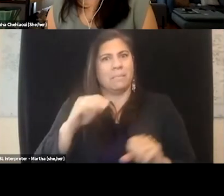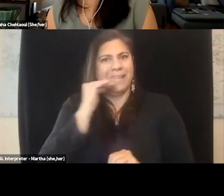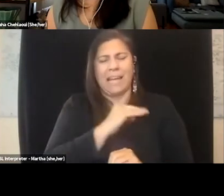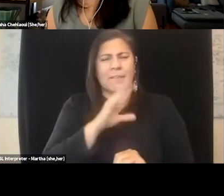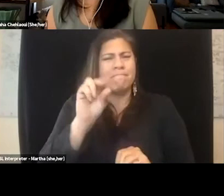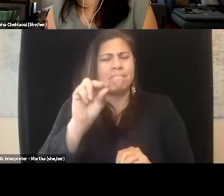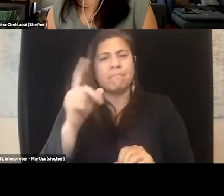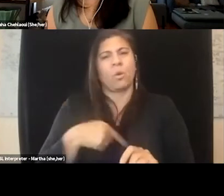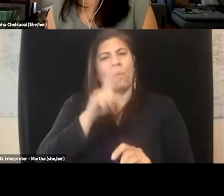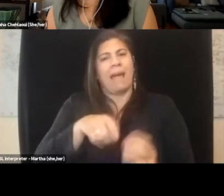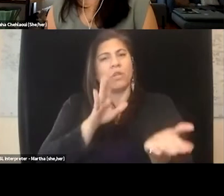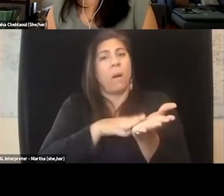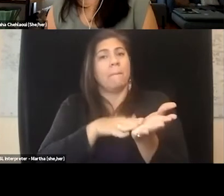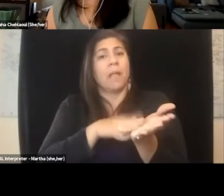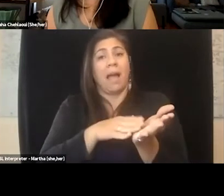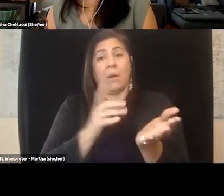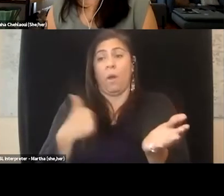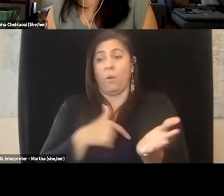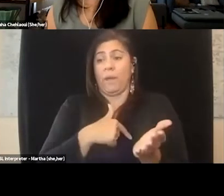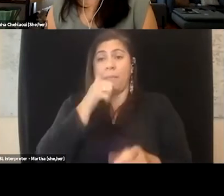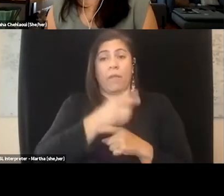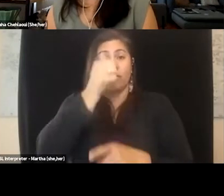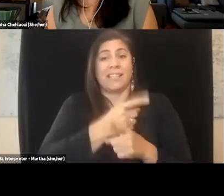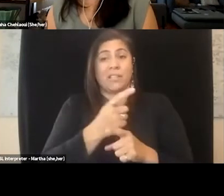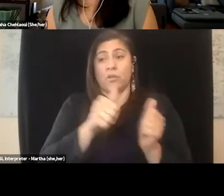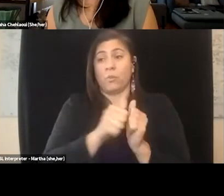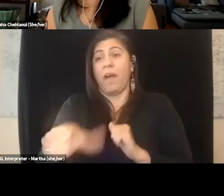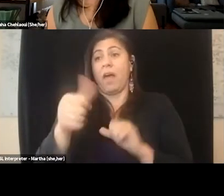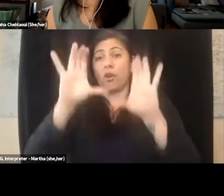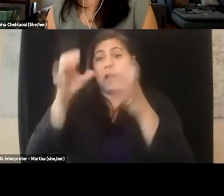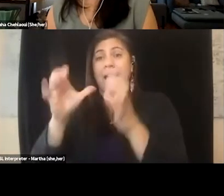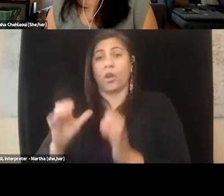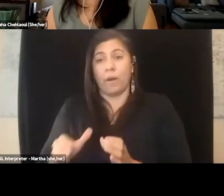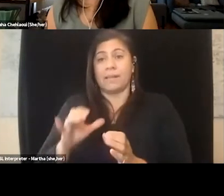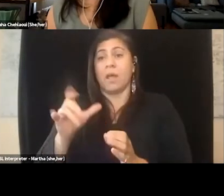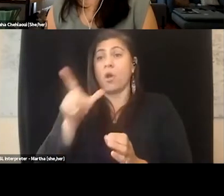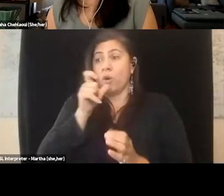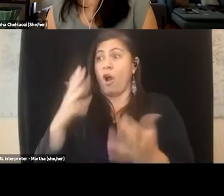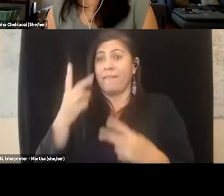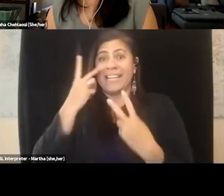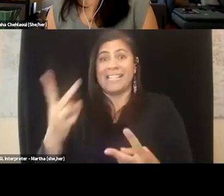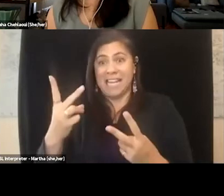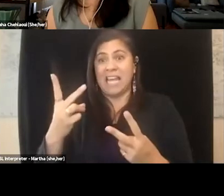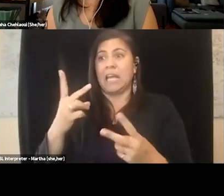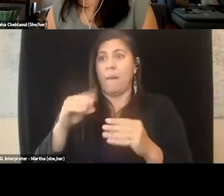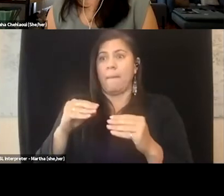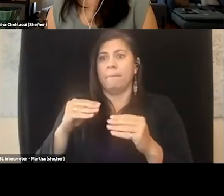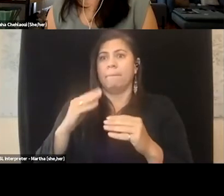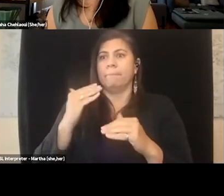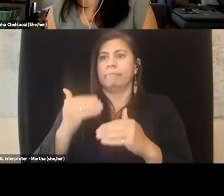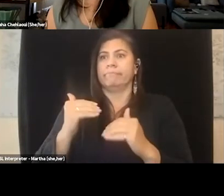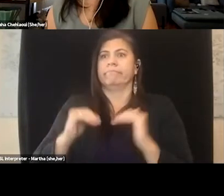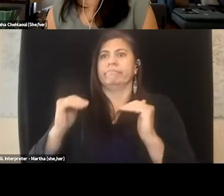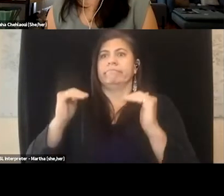applaud what our brothers and sisters have done in other categories who have seen movement, who have fought tooth and nail to get it. You know, with the